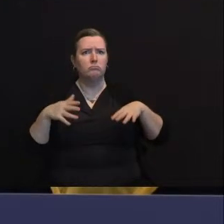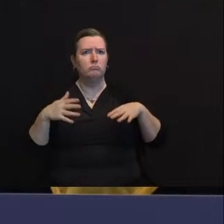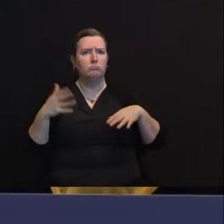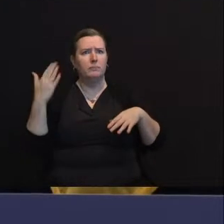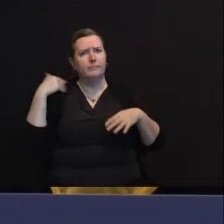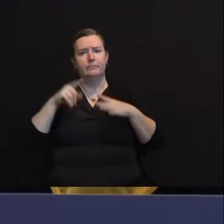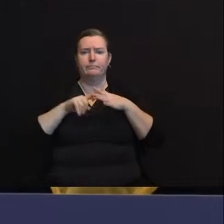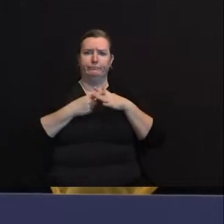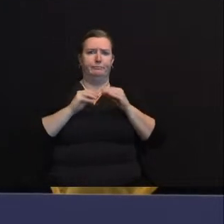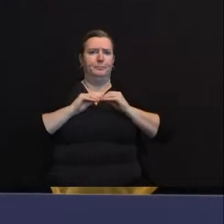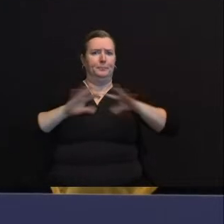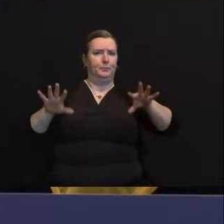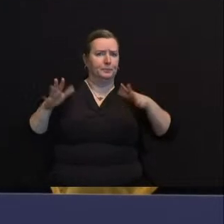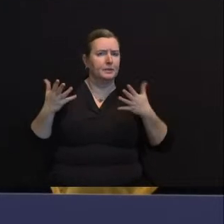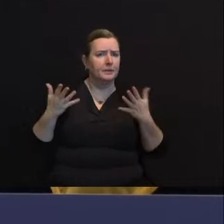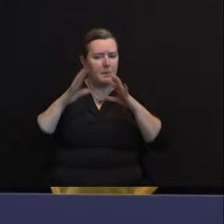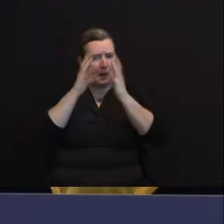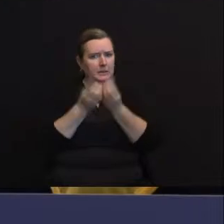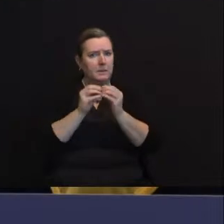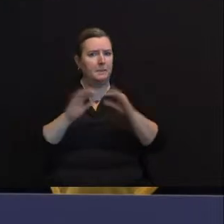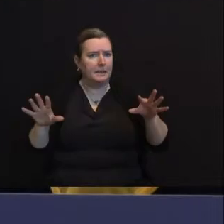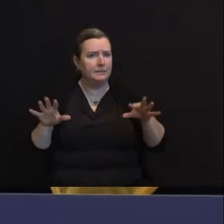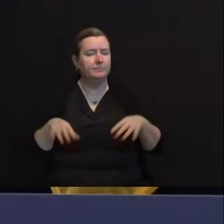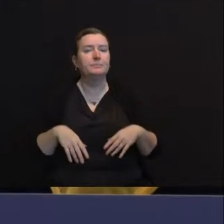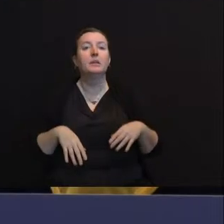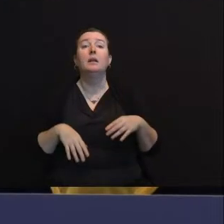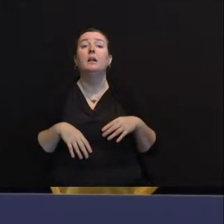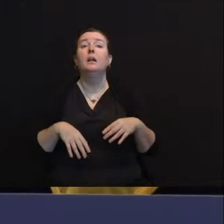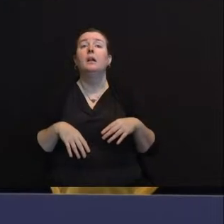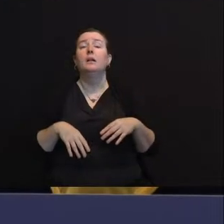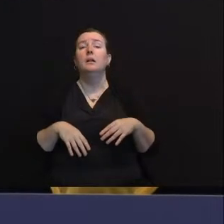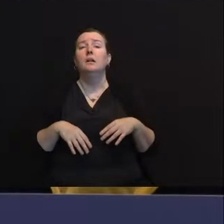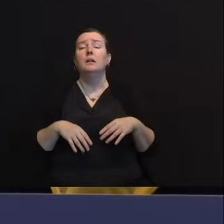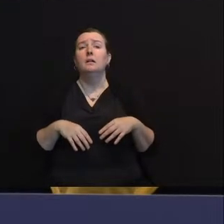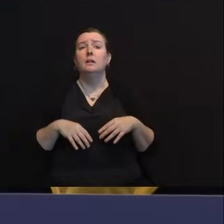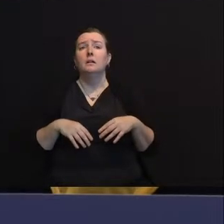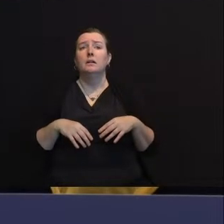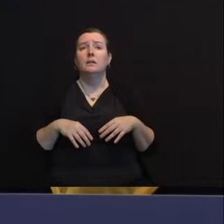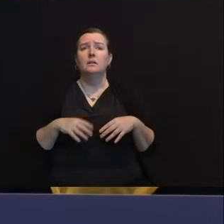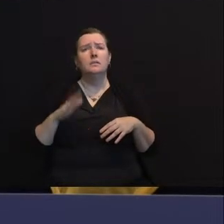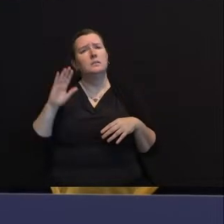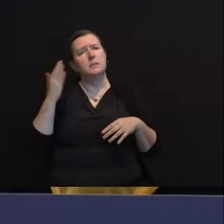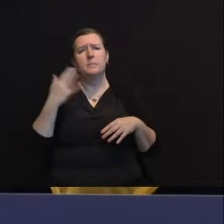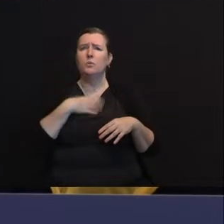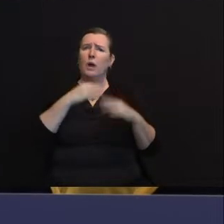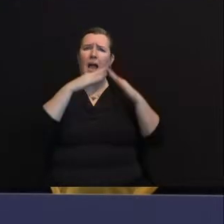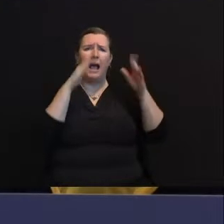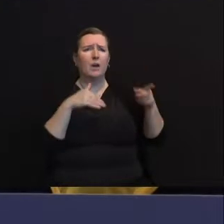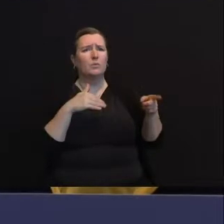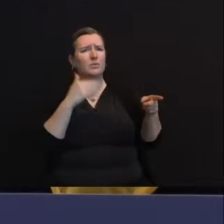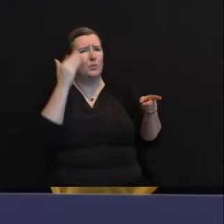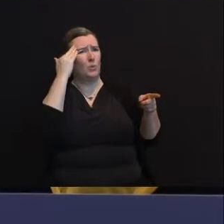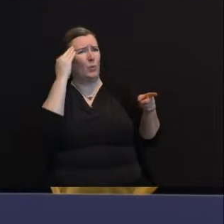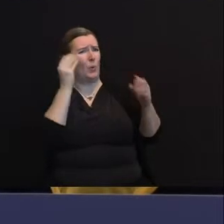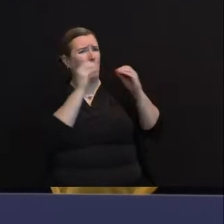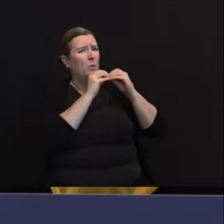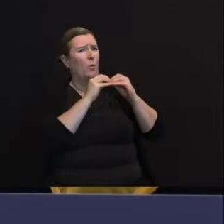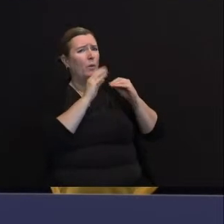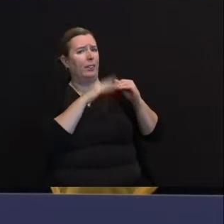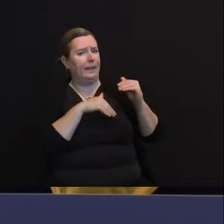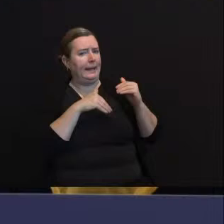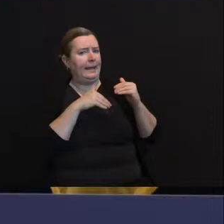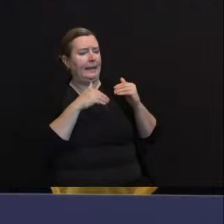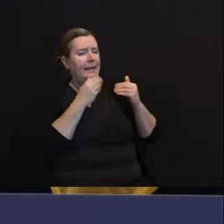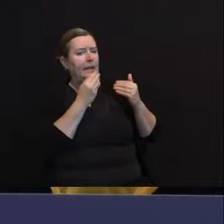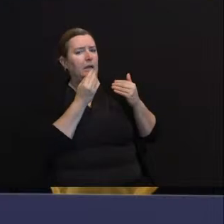My answer on the White House is, and there was some amount of evidence that they knew more earlier on than they were letting on, and that sure as heck would have